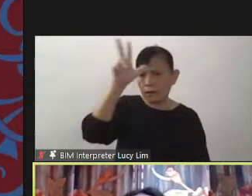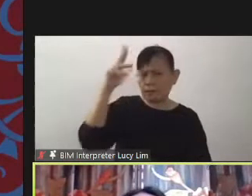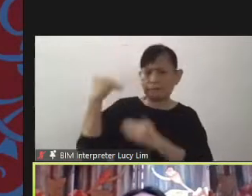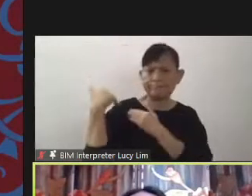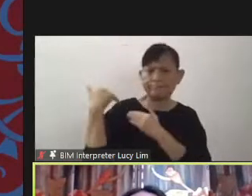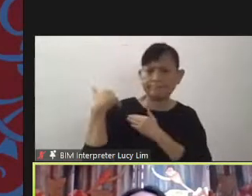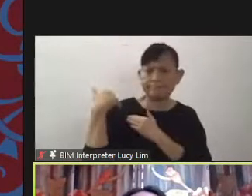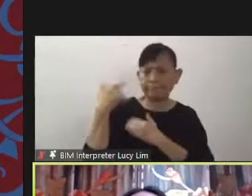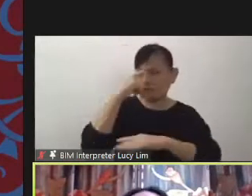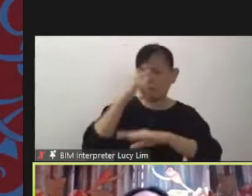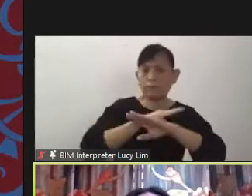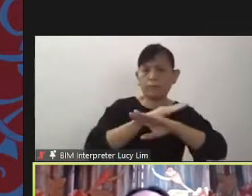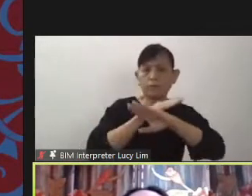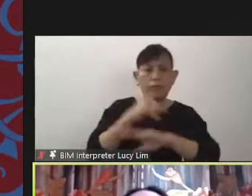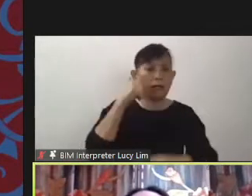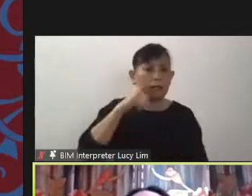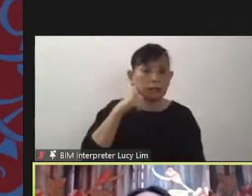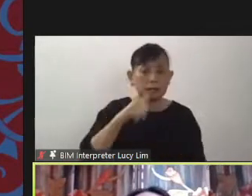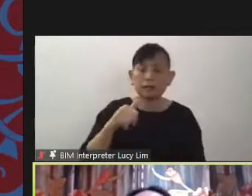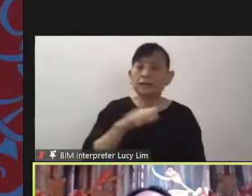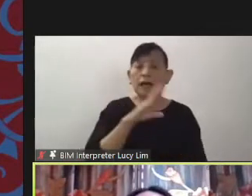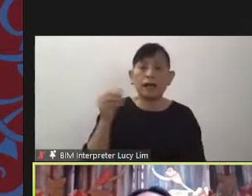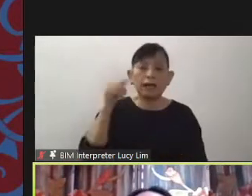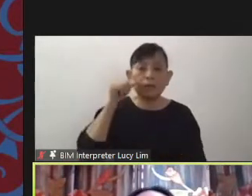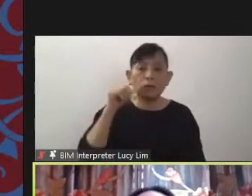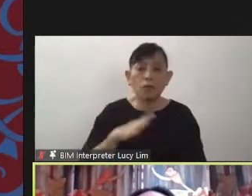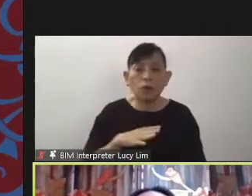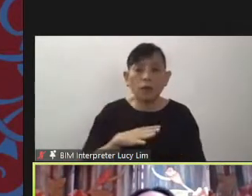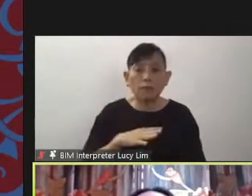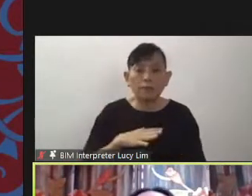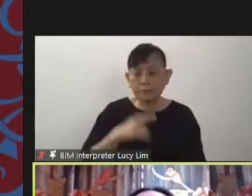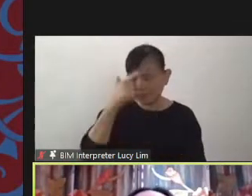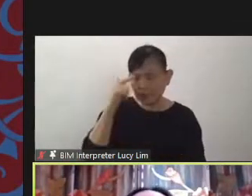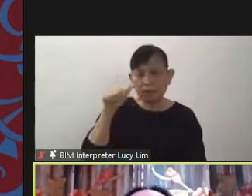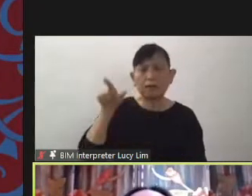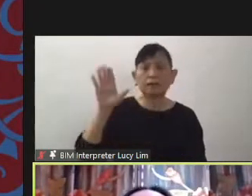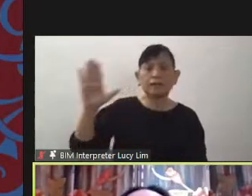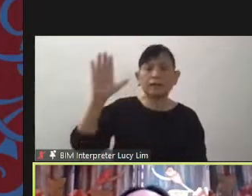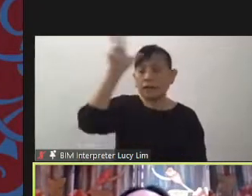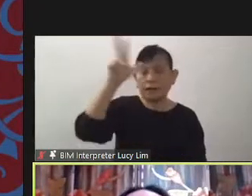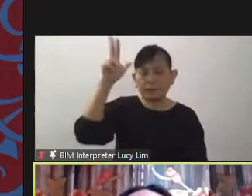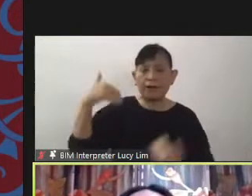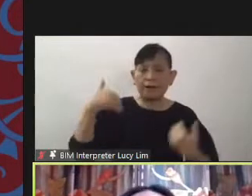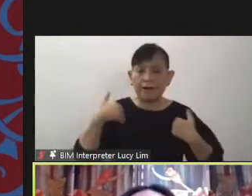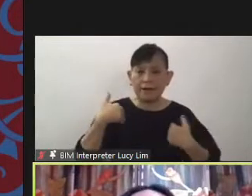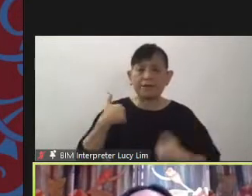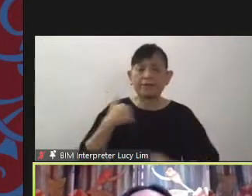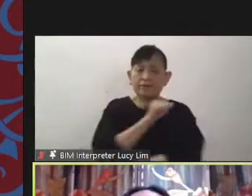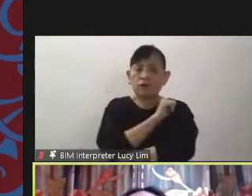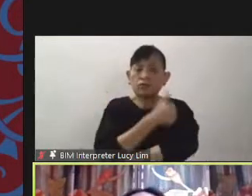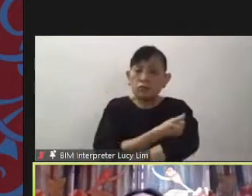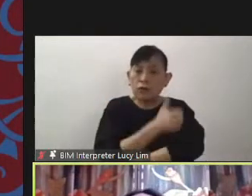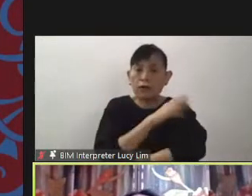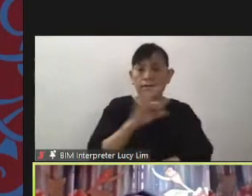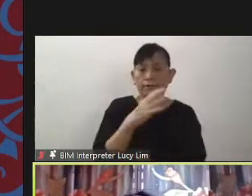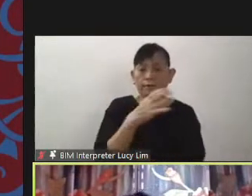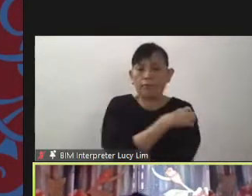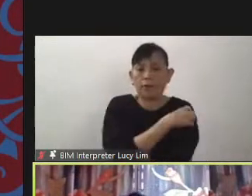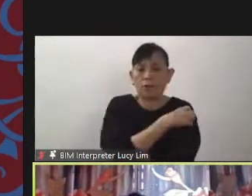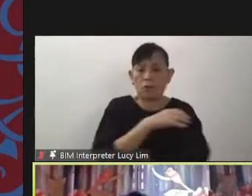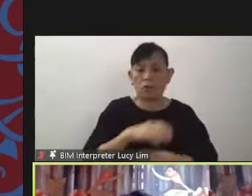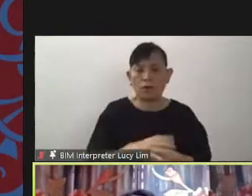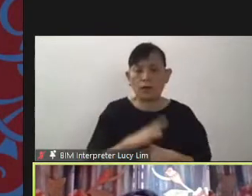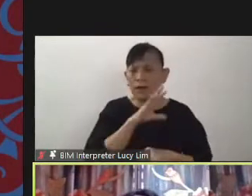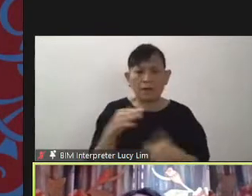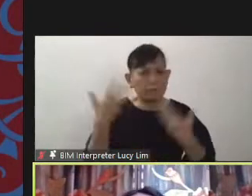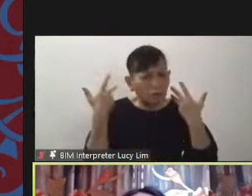especially considering they have the responsibility and the power. So when it comes to legislations and policies, I think this has been repeated